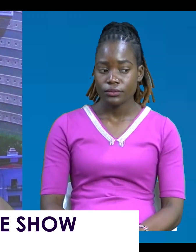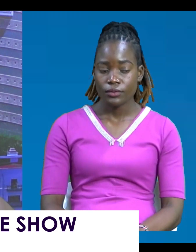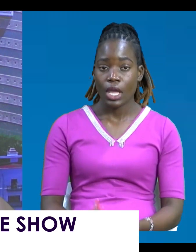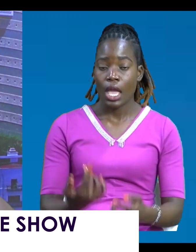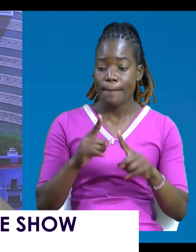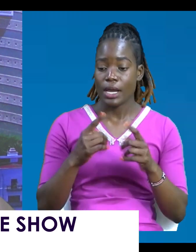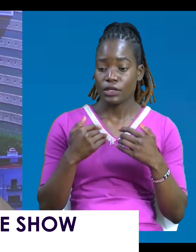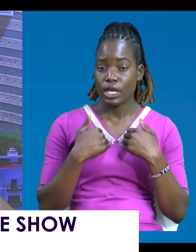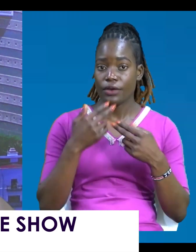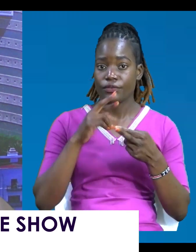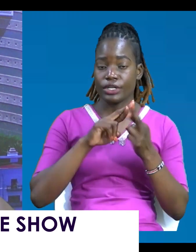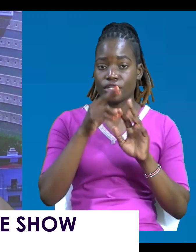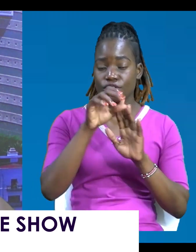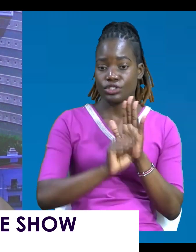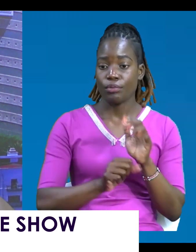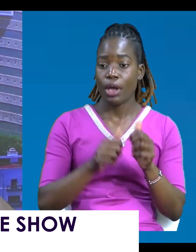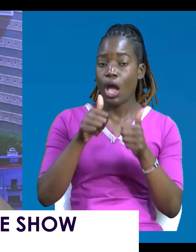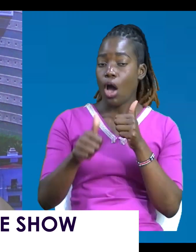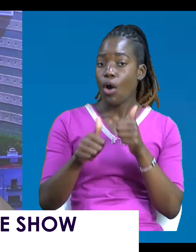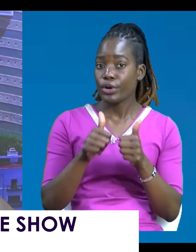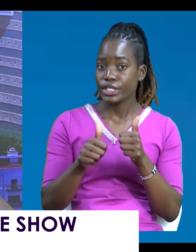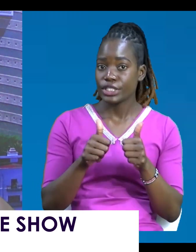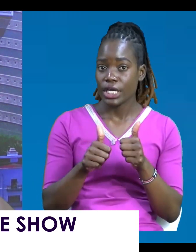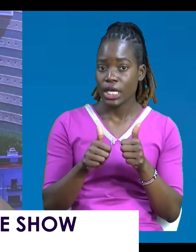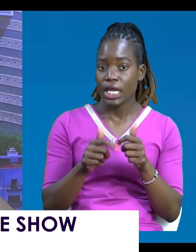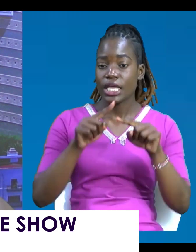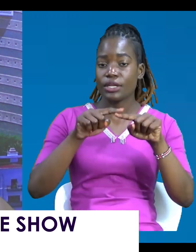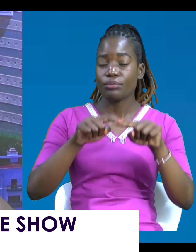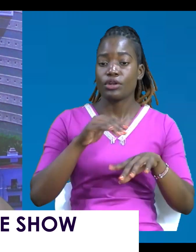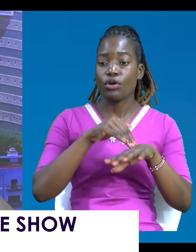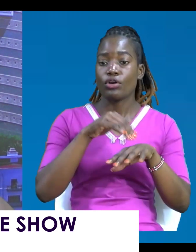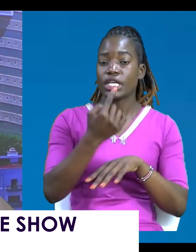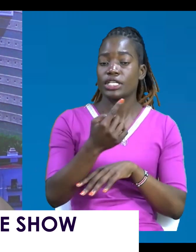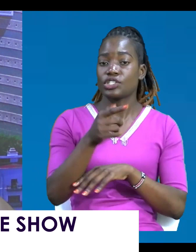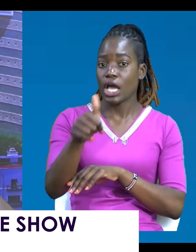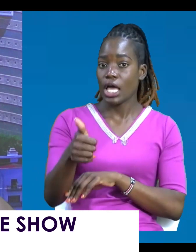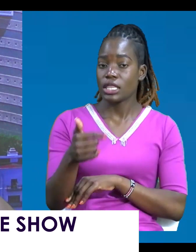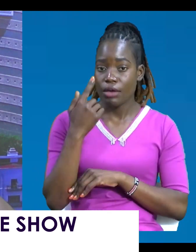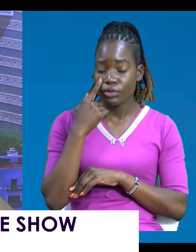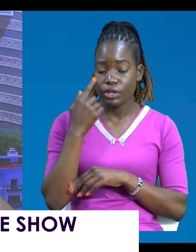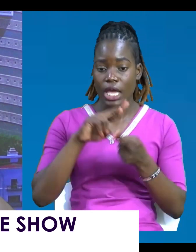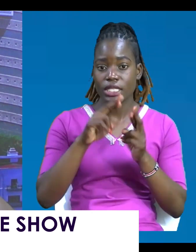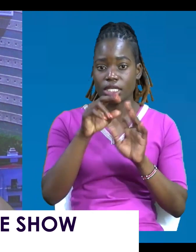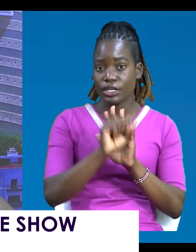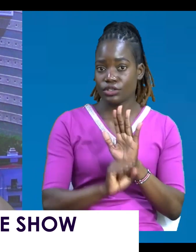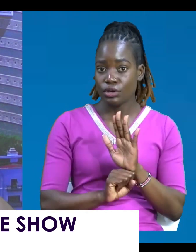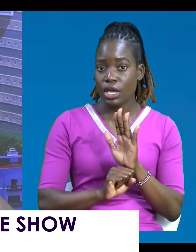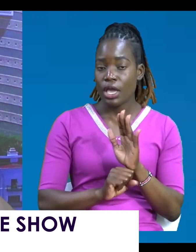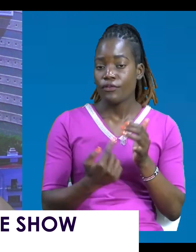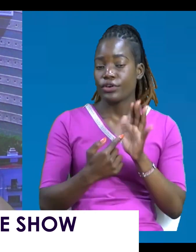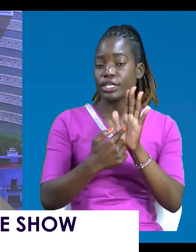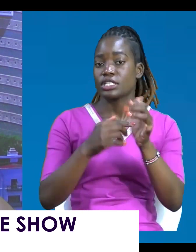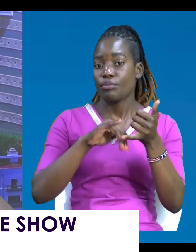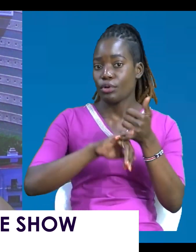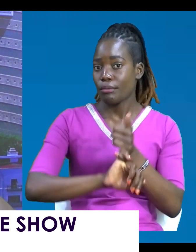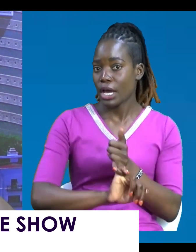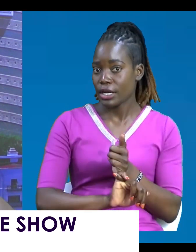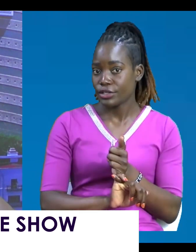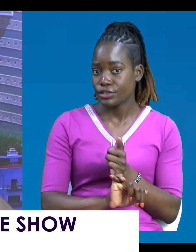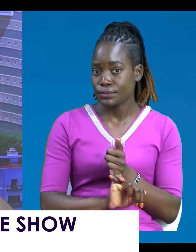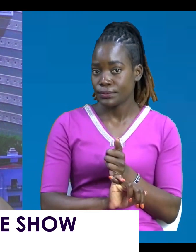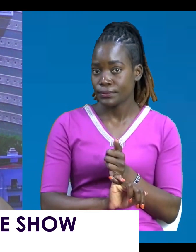But then there are some relationships that are interdependent. I'm looking at relationships like marriage